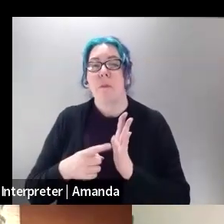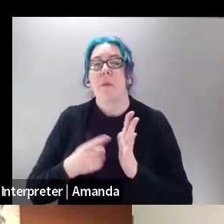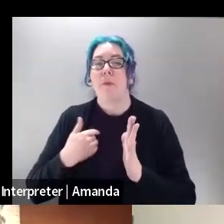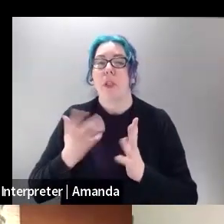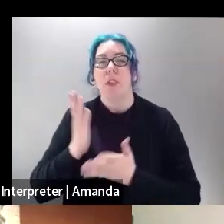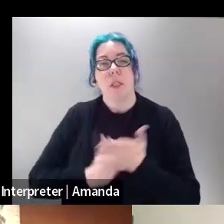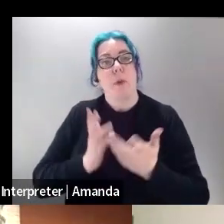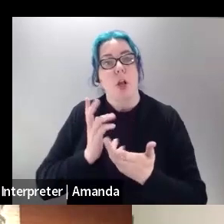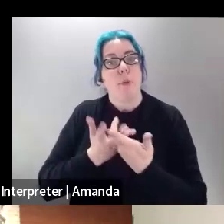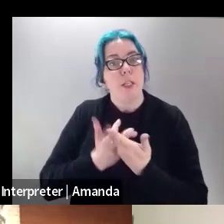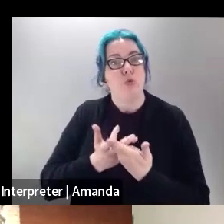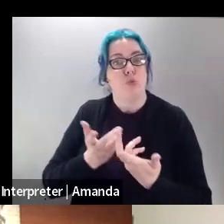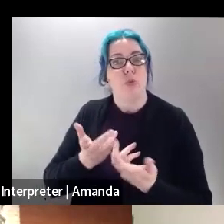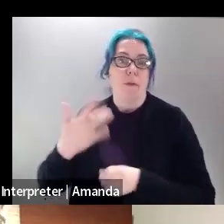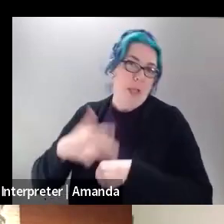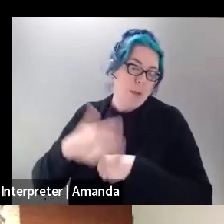there's the more specific